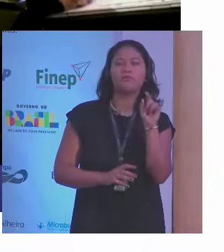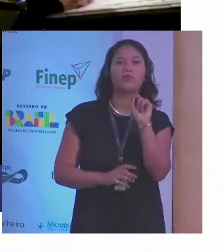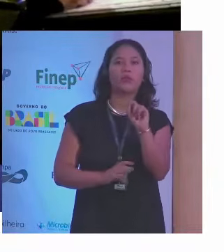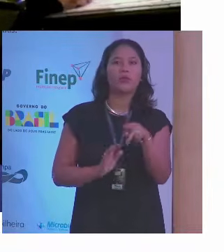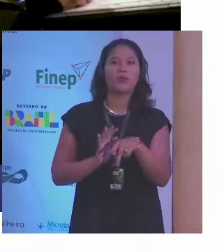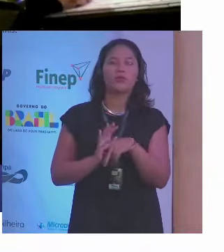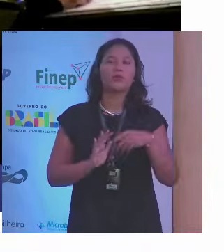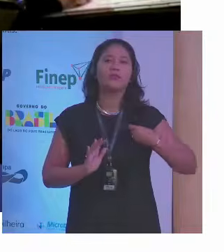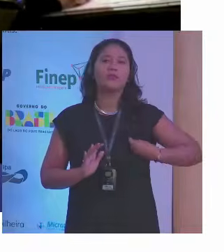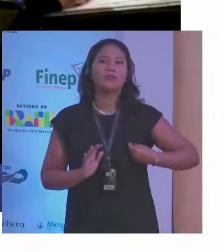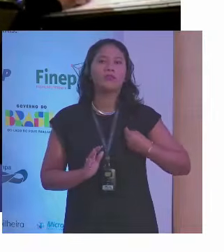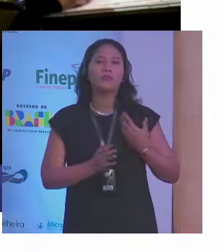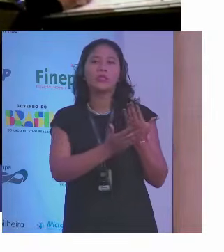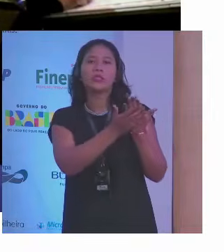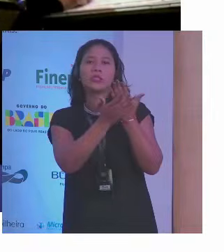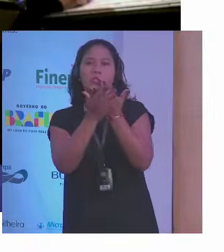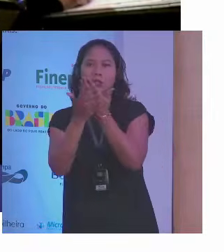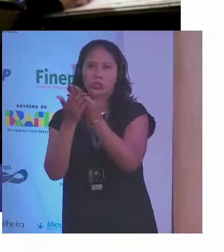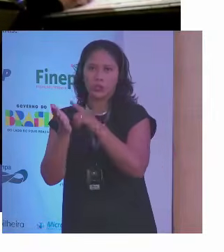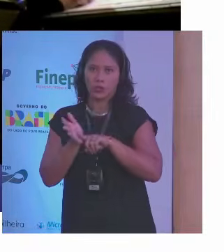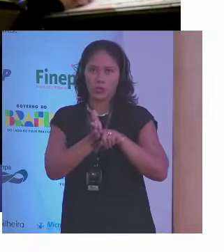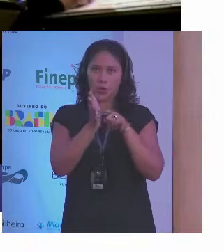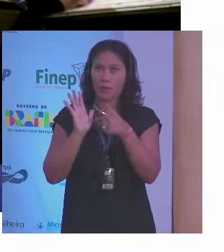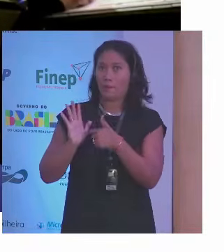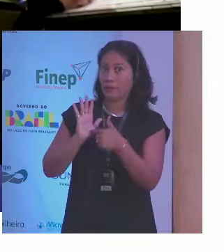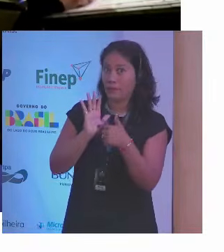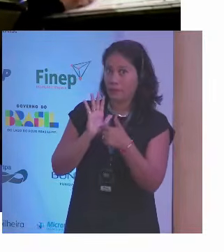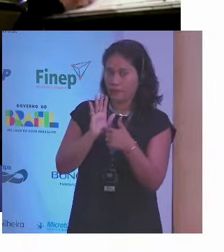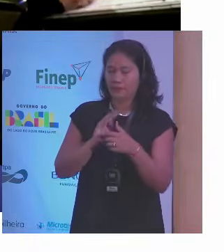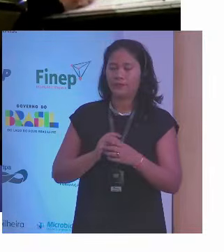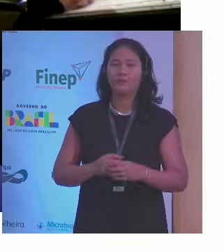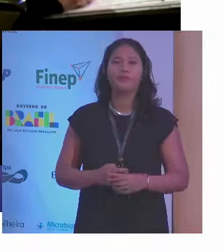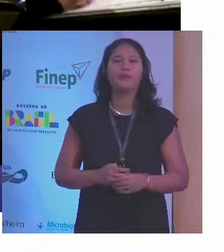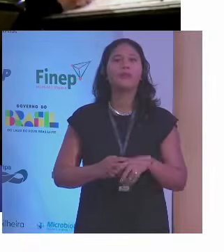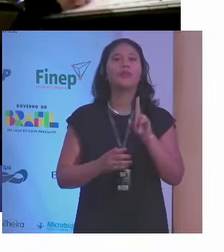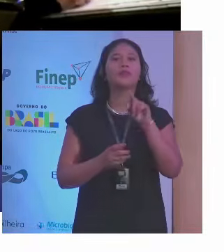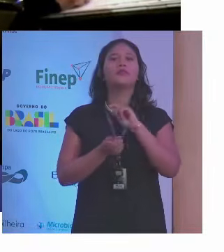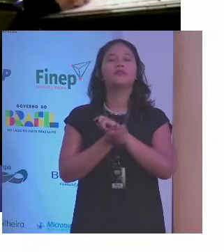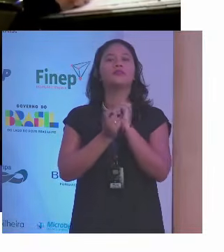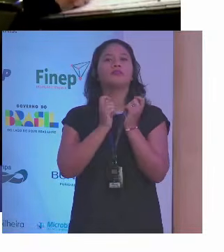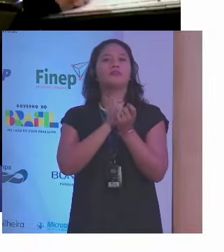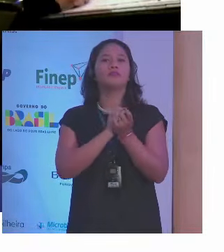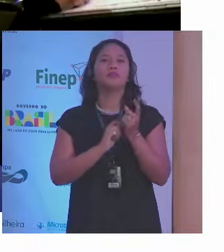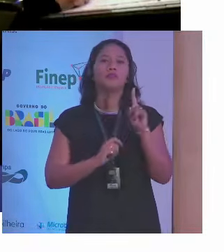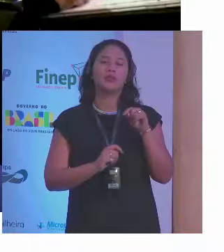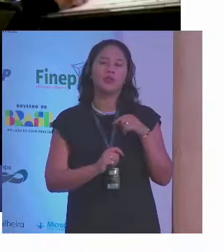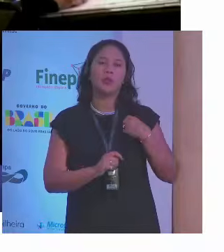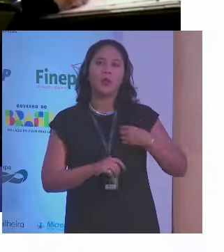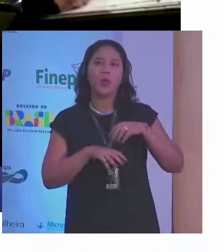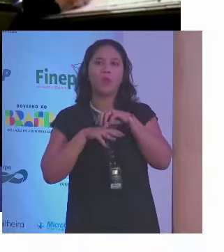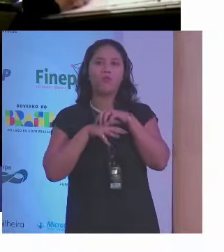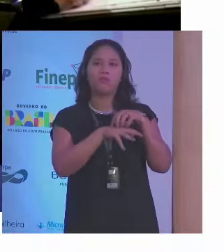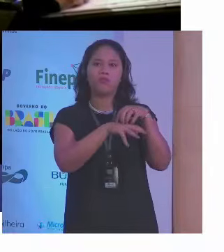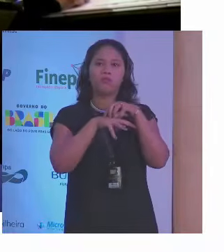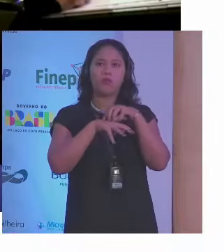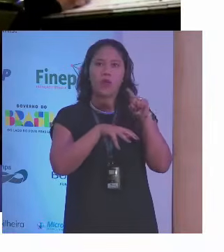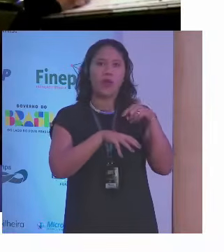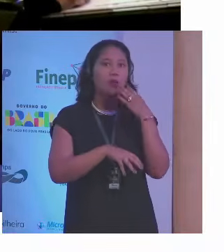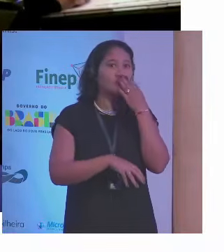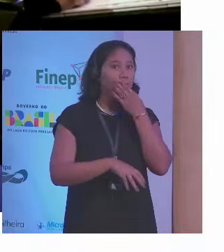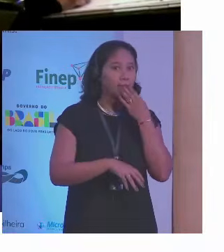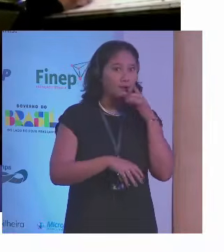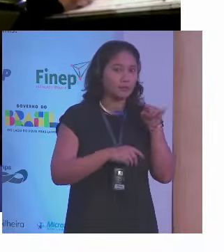according to some studies, the minimum of the freshwater transport across the 34.5 degrees